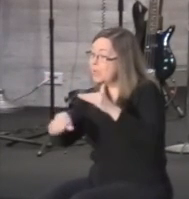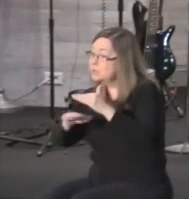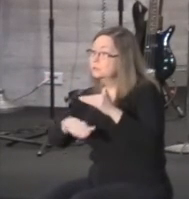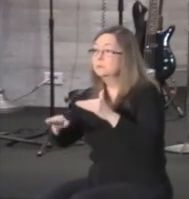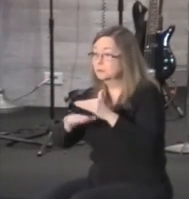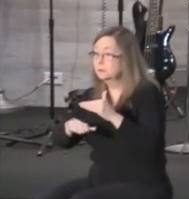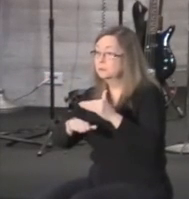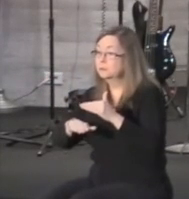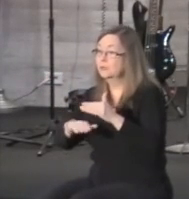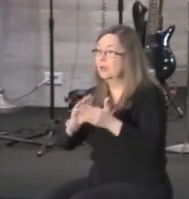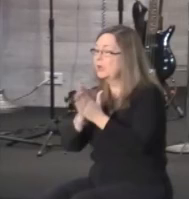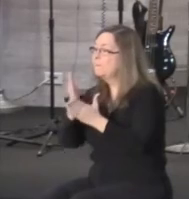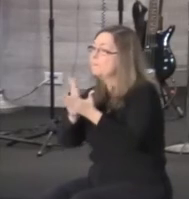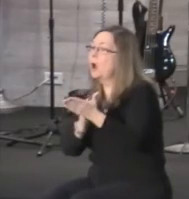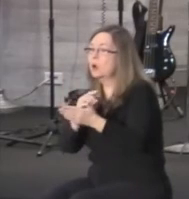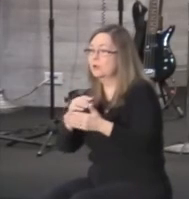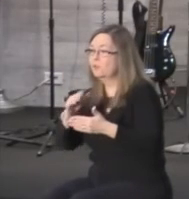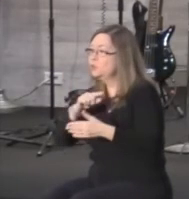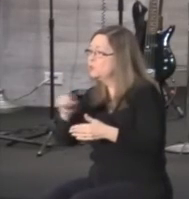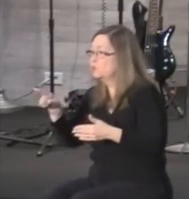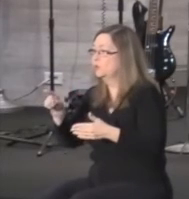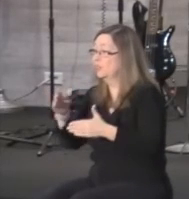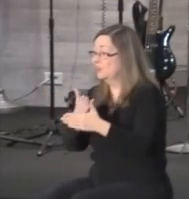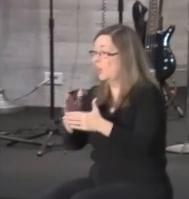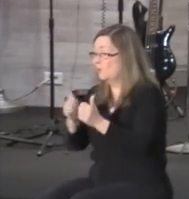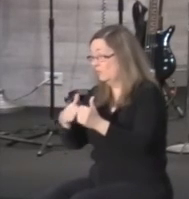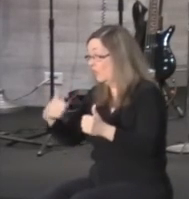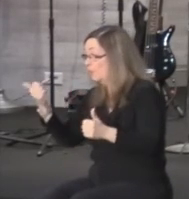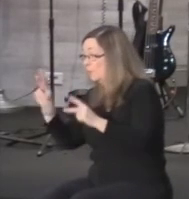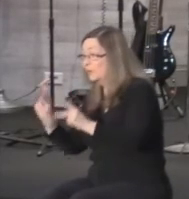When it becomes a piece of you and you share it with someone else.